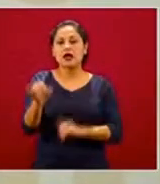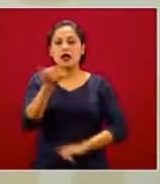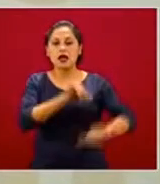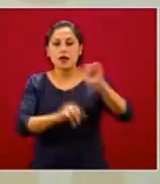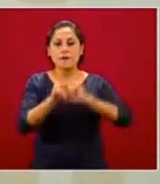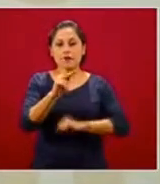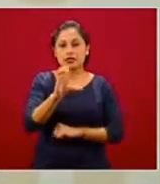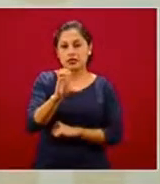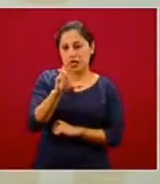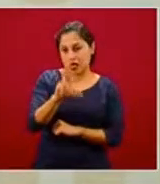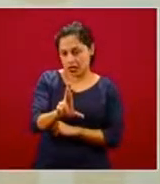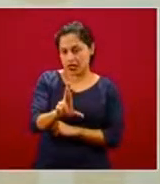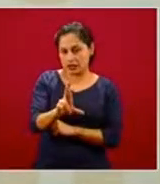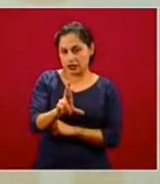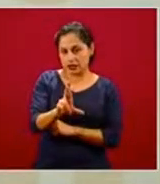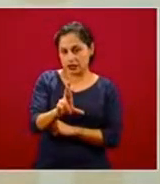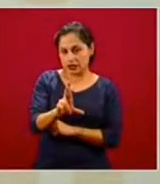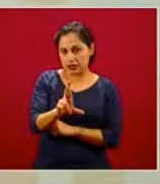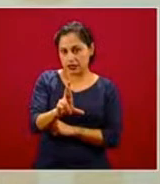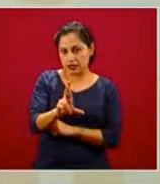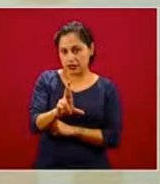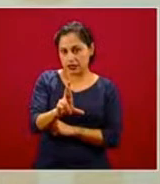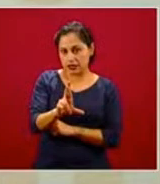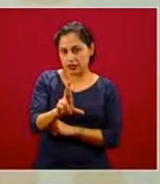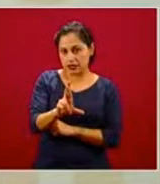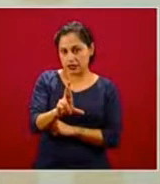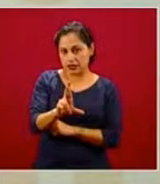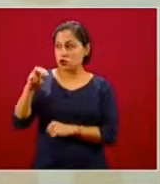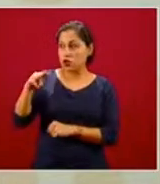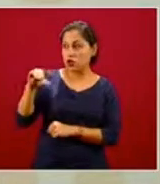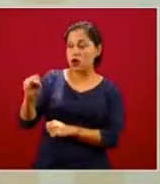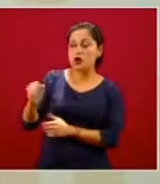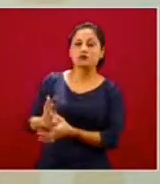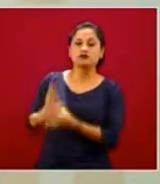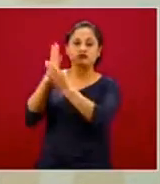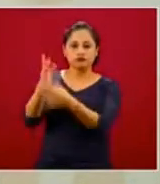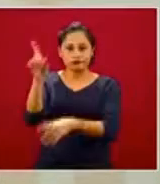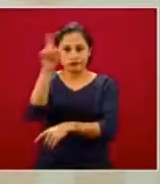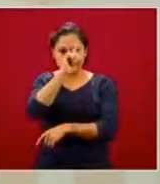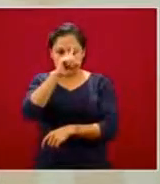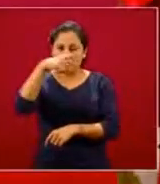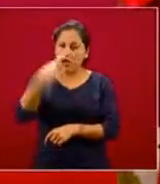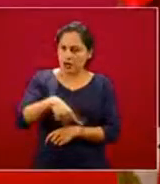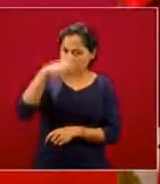100,000 were done using the PCR test, which is the gold standard for testing.